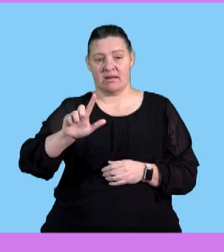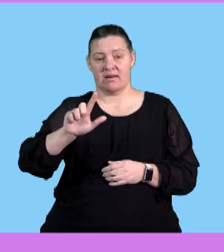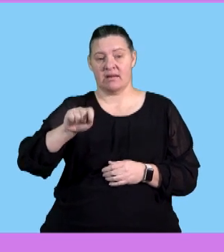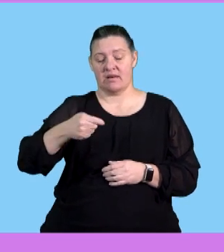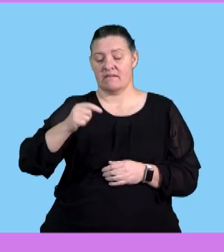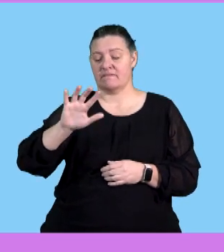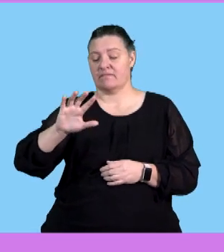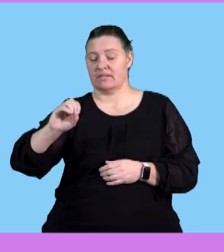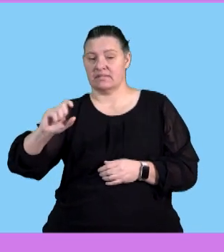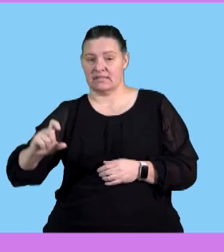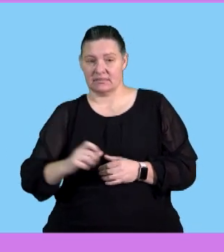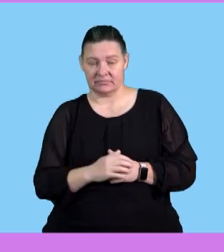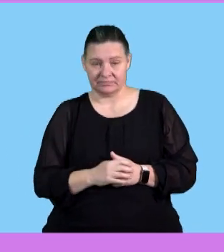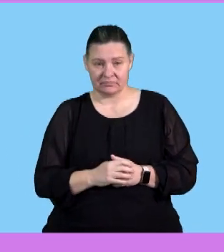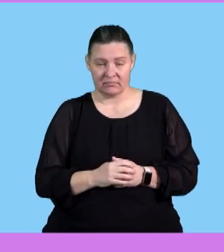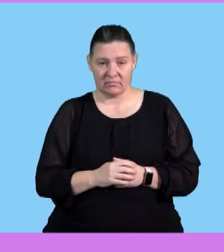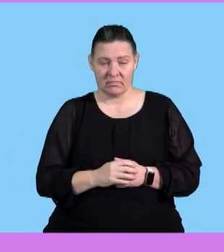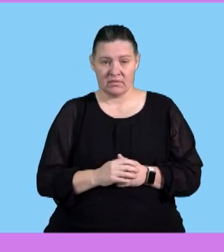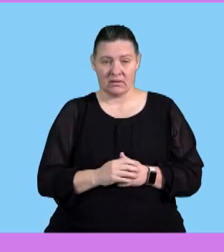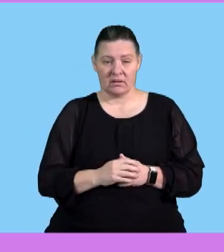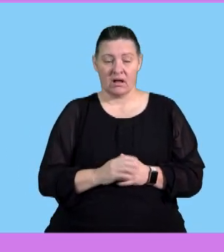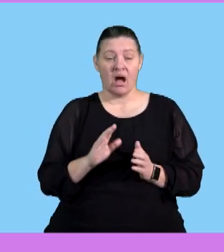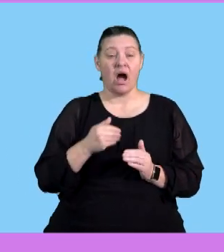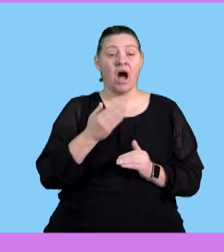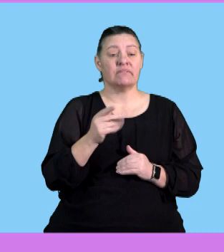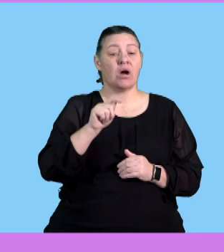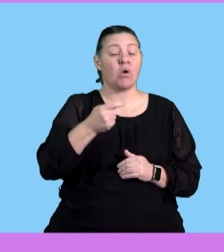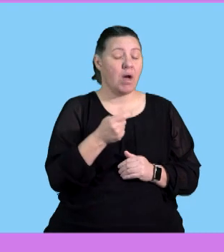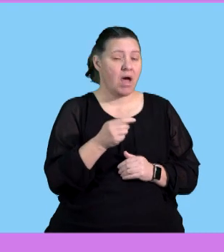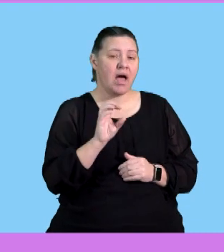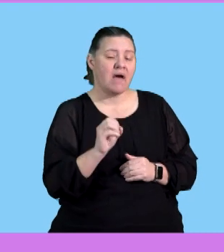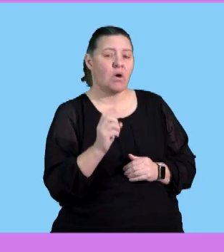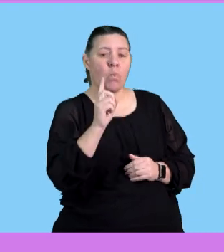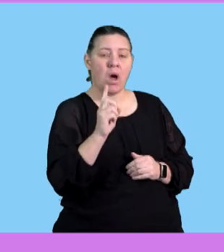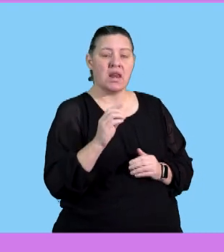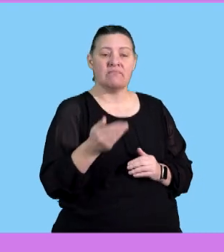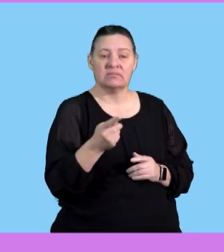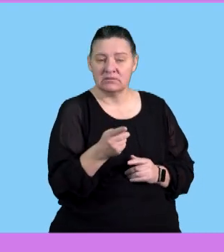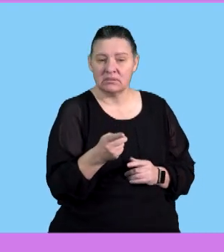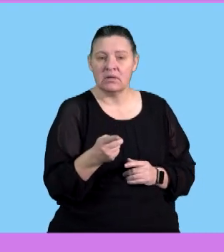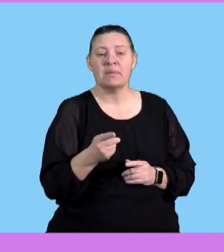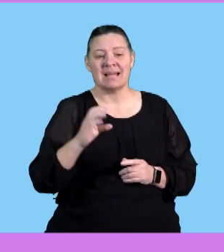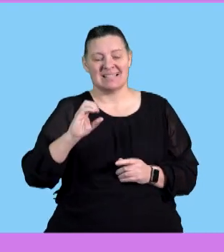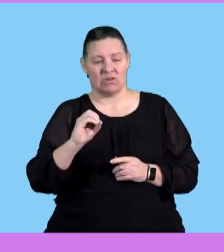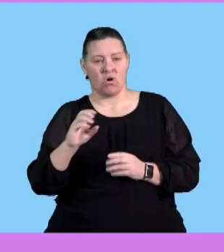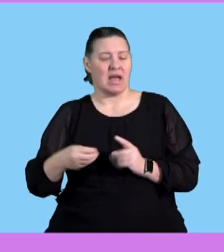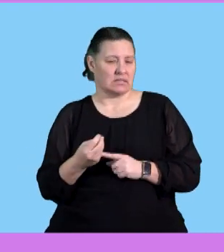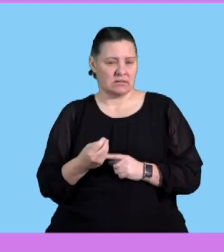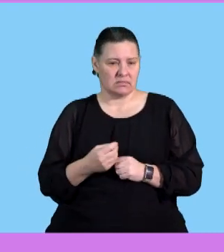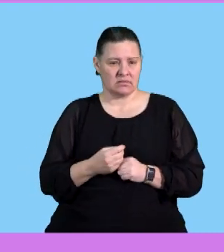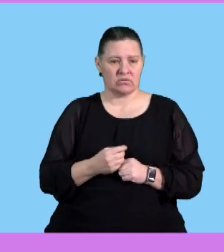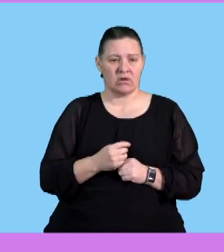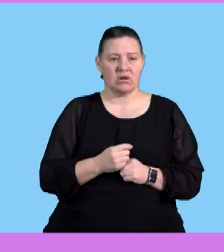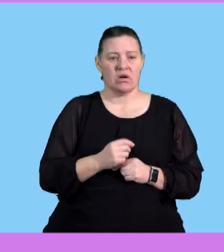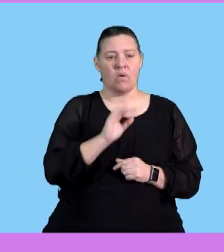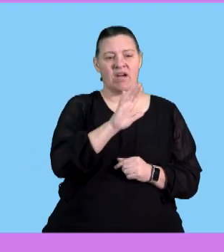517 Rand 50 cent. So now if after a comma there's only one digit, you just add a